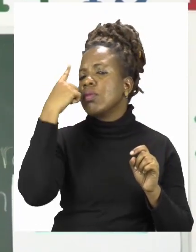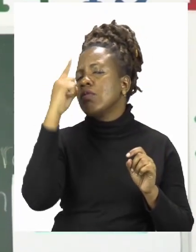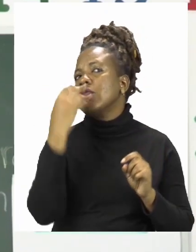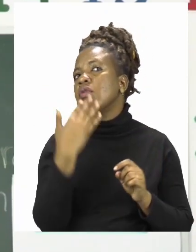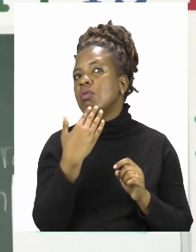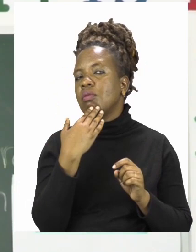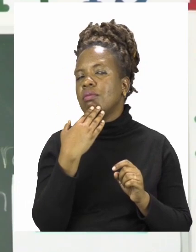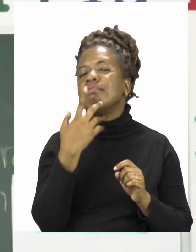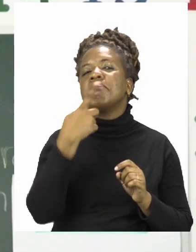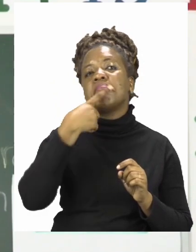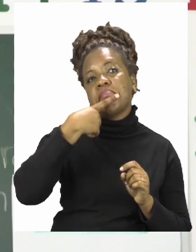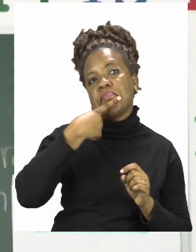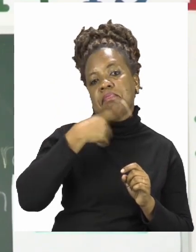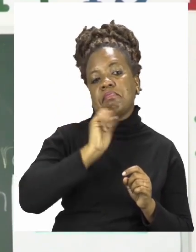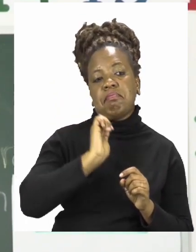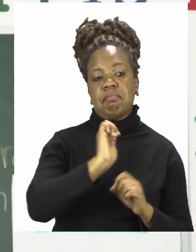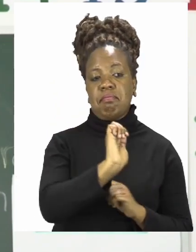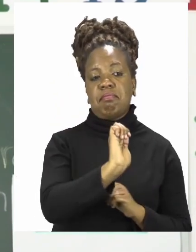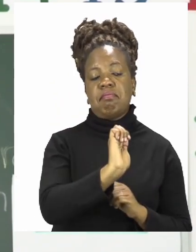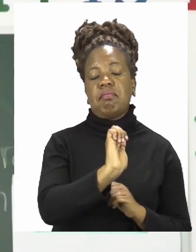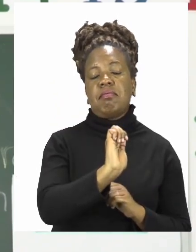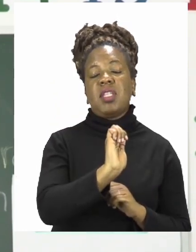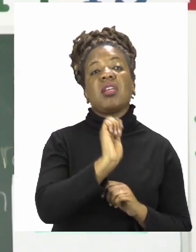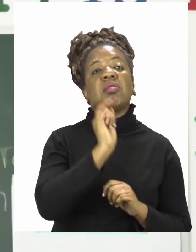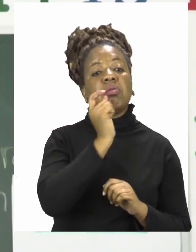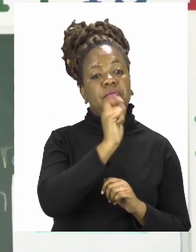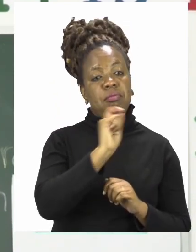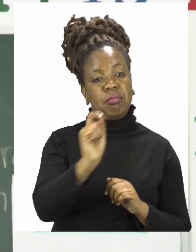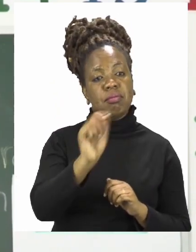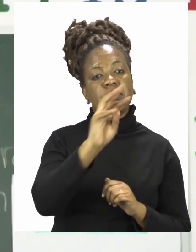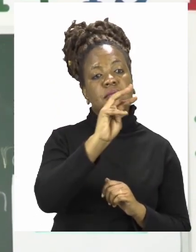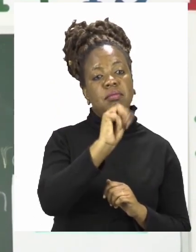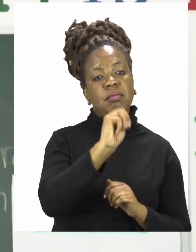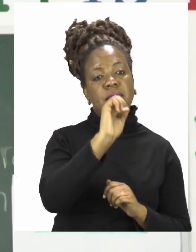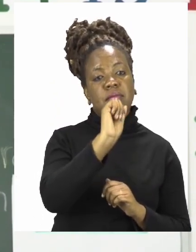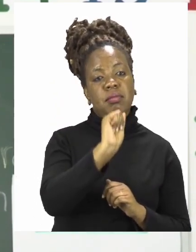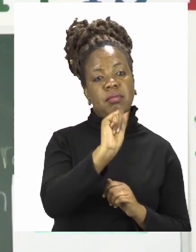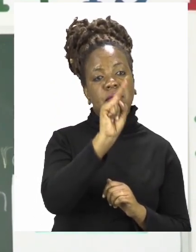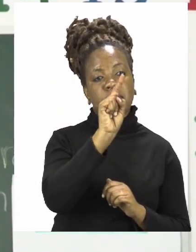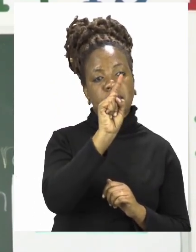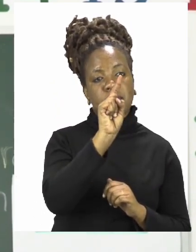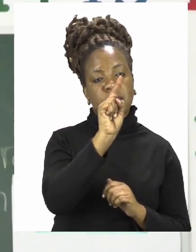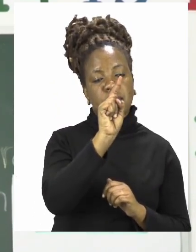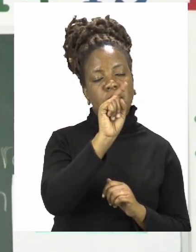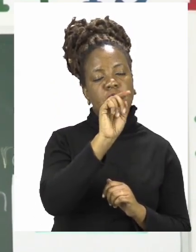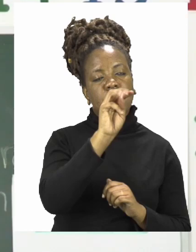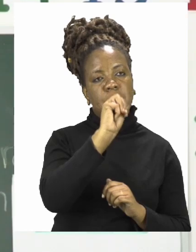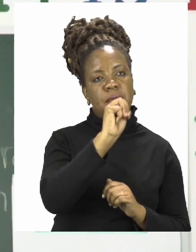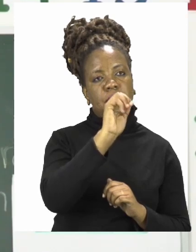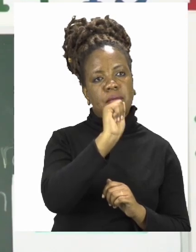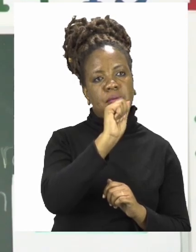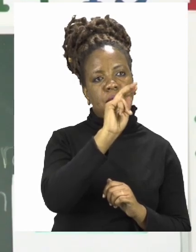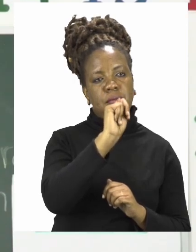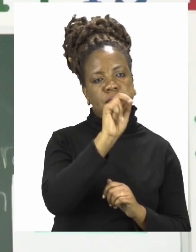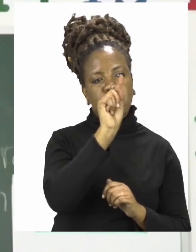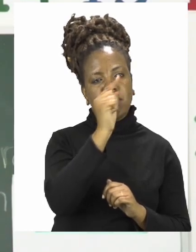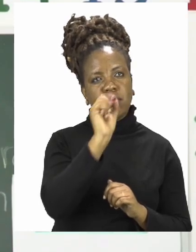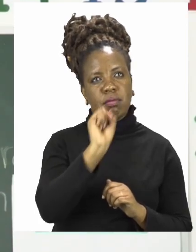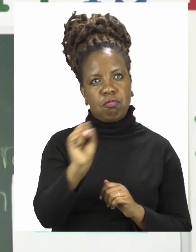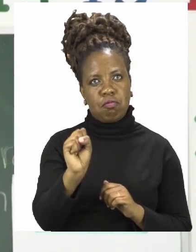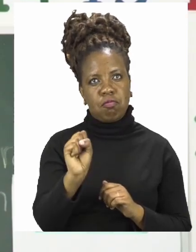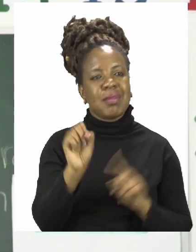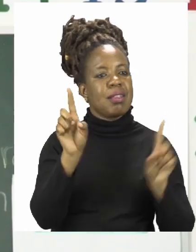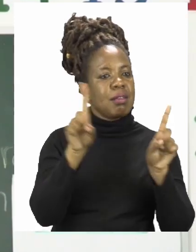the man's tools. The toys belong to the child. That's why we said the child's